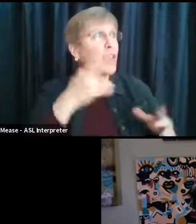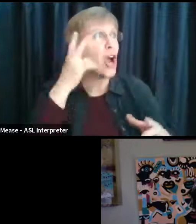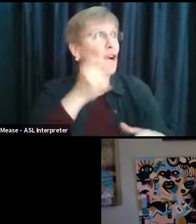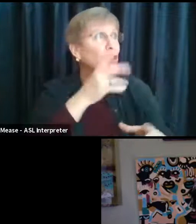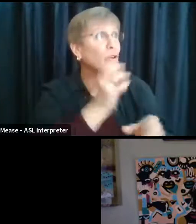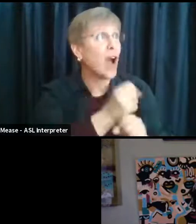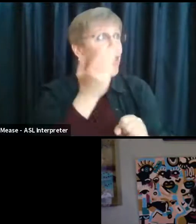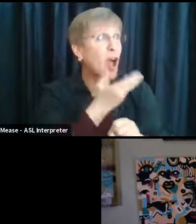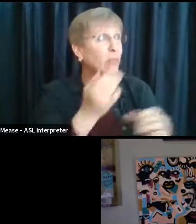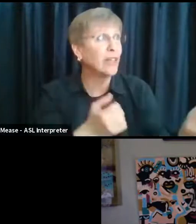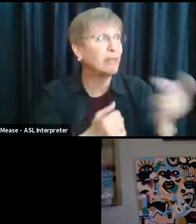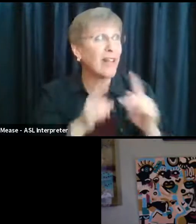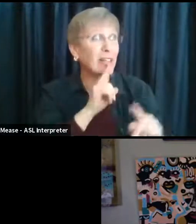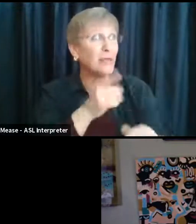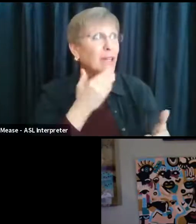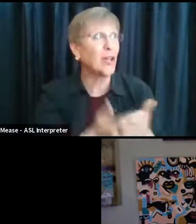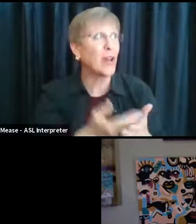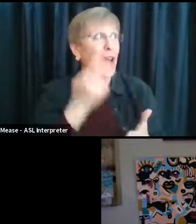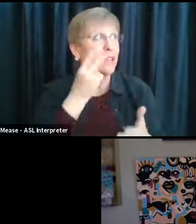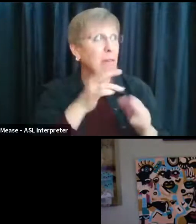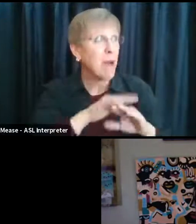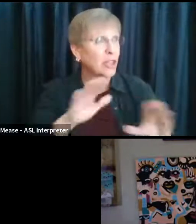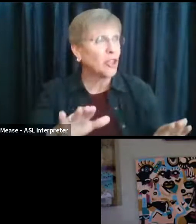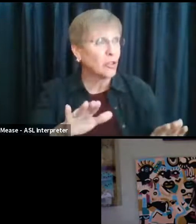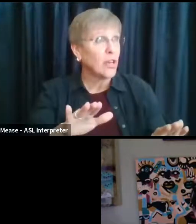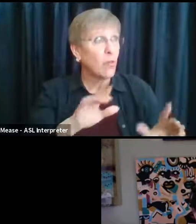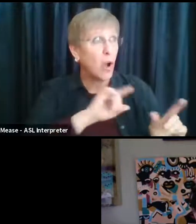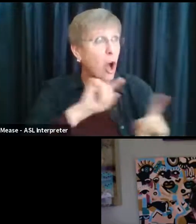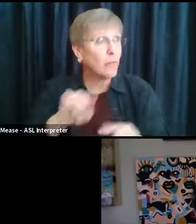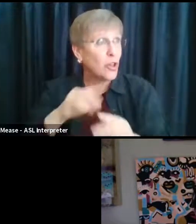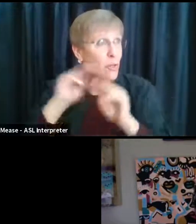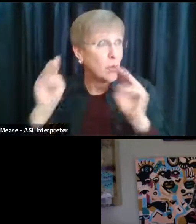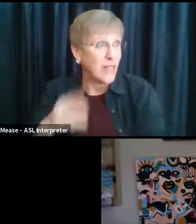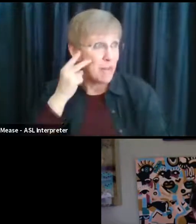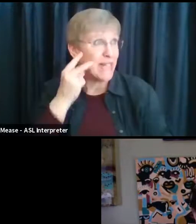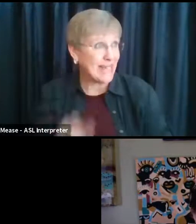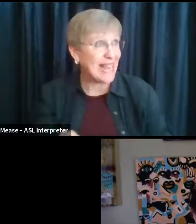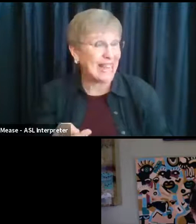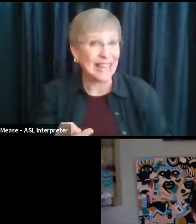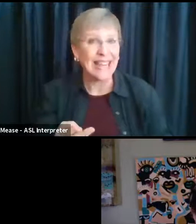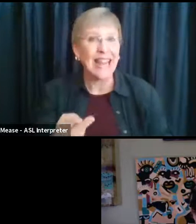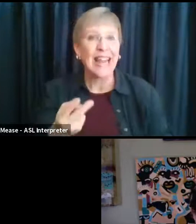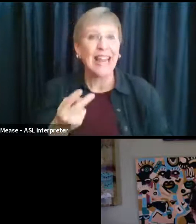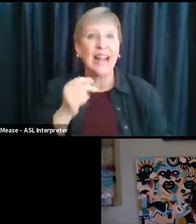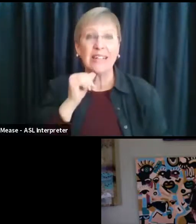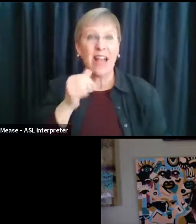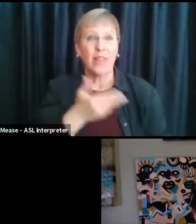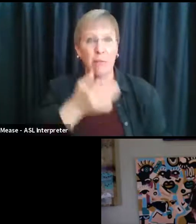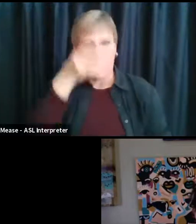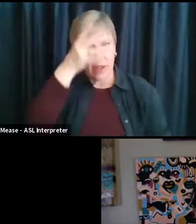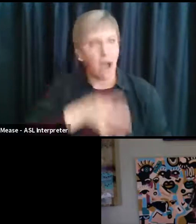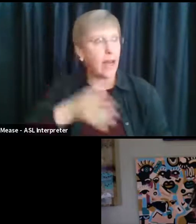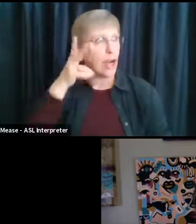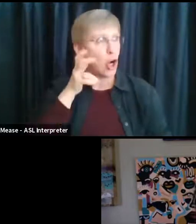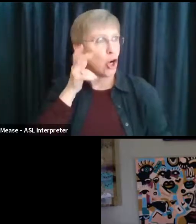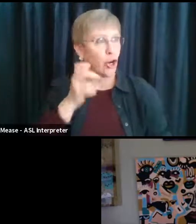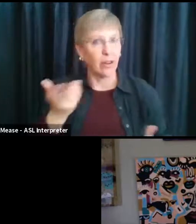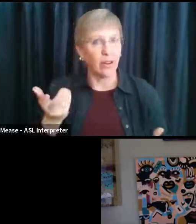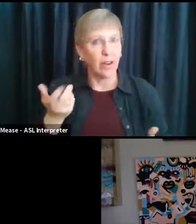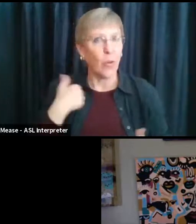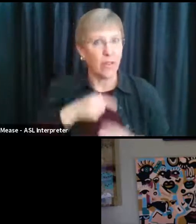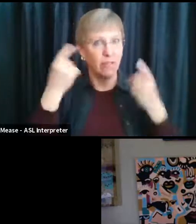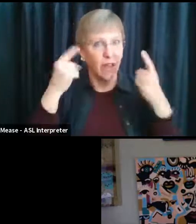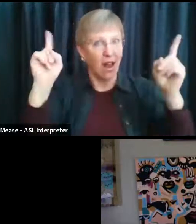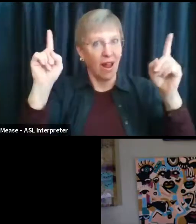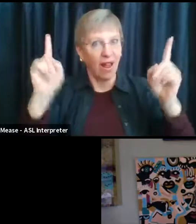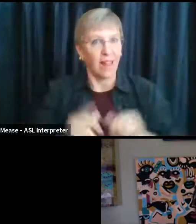got the objects back. It's really good. I think my children will come to the museum and see them. And, it's not even done, but the guy just heard that we've done